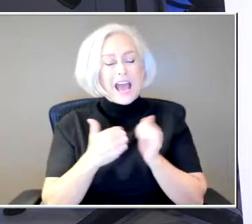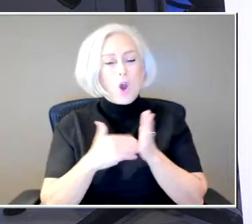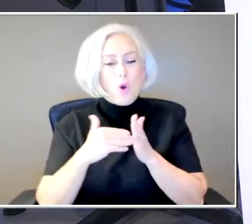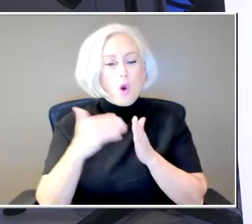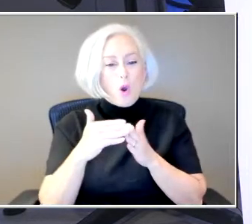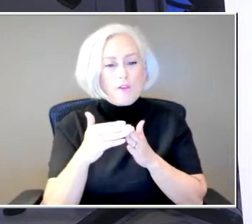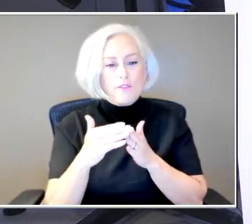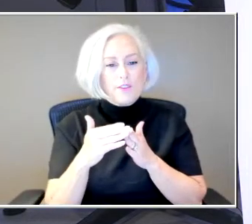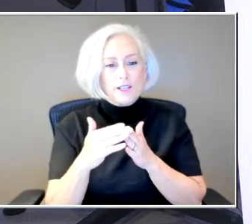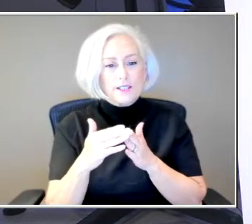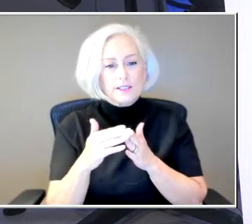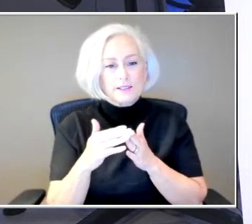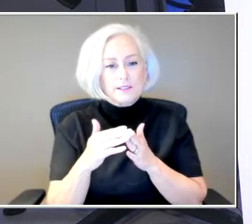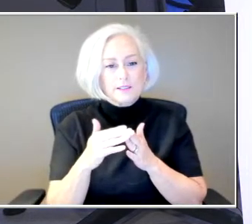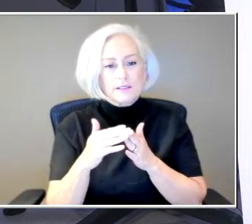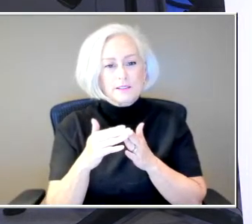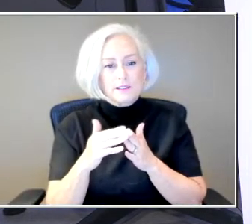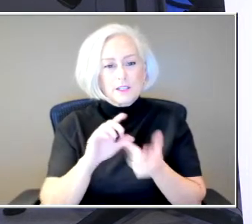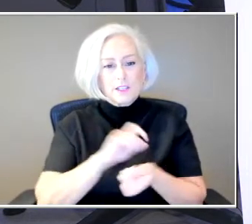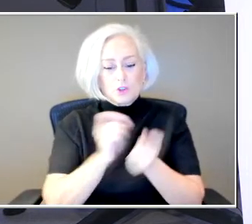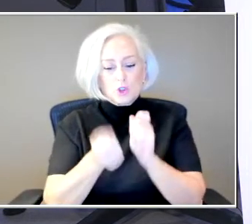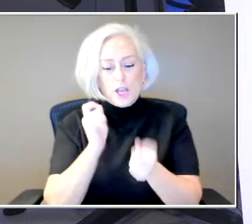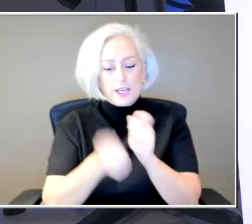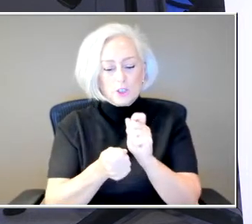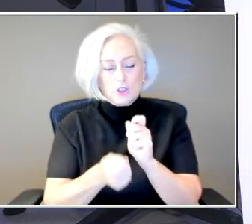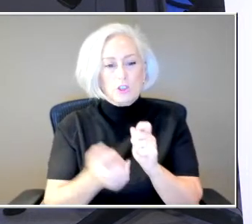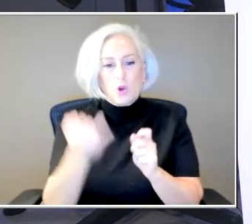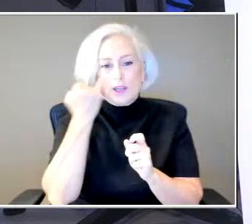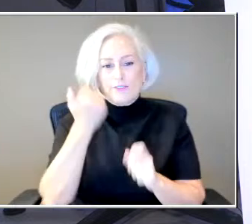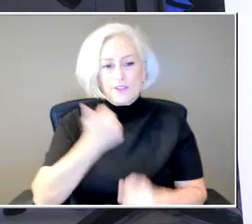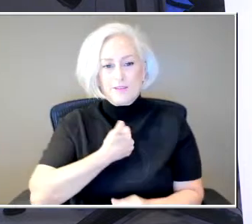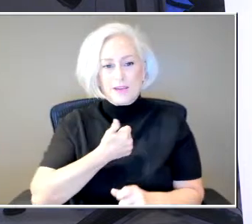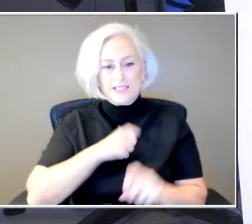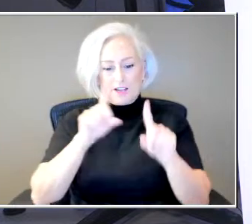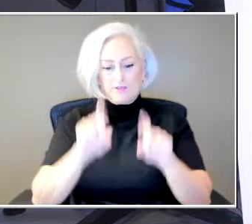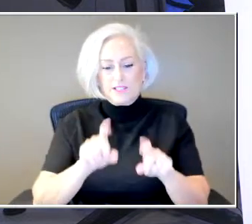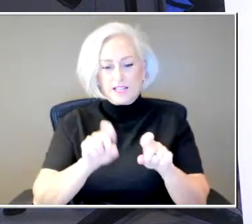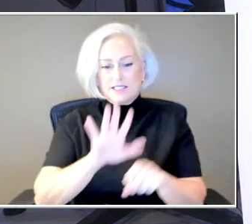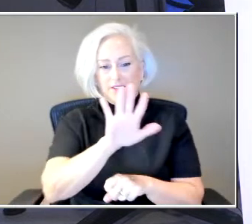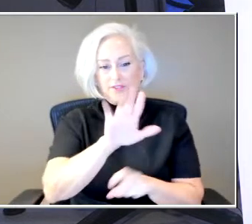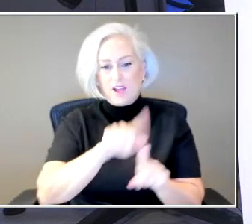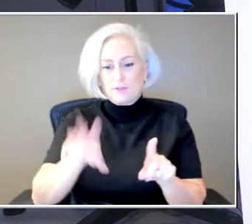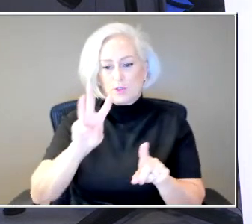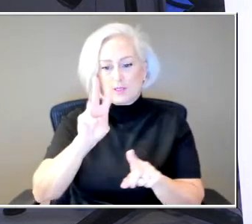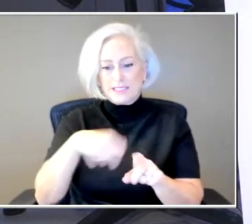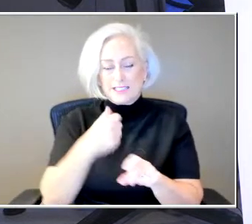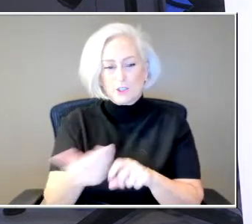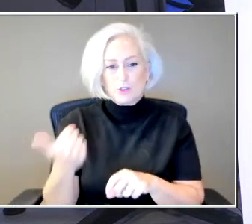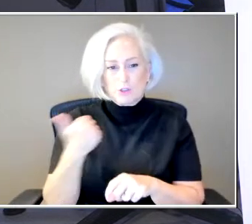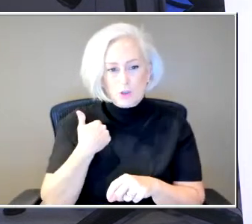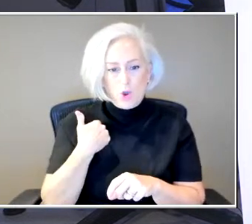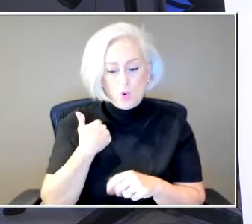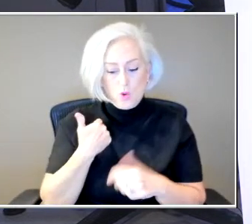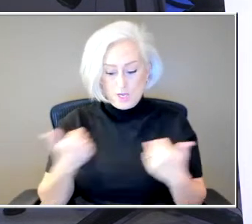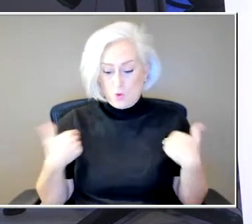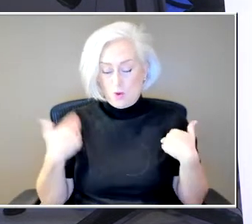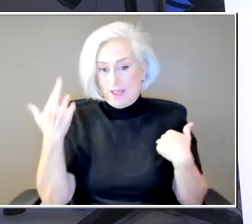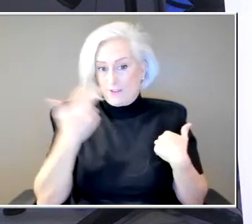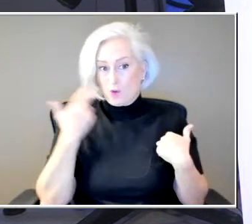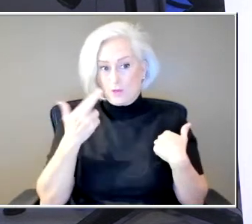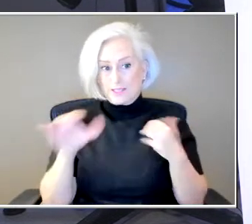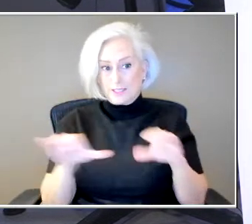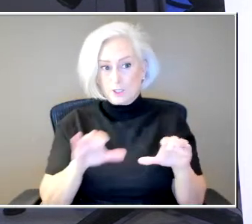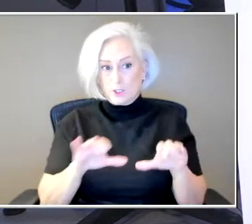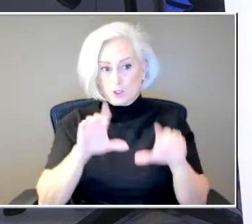tests change? So if I was tested, say, 5 or 6 years ago, would there be a reason to then maybe redo a genetic test